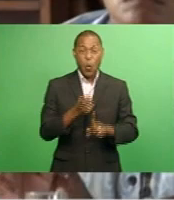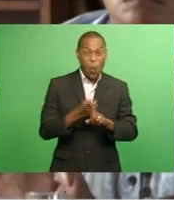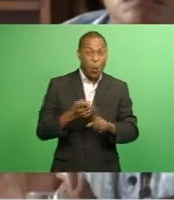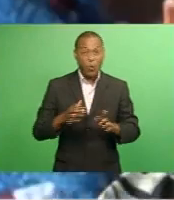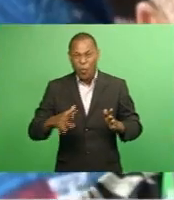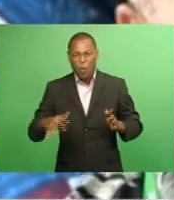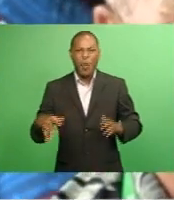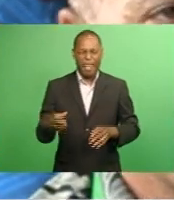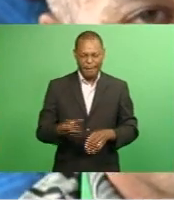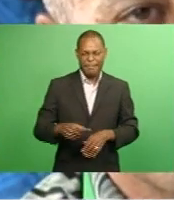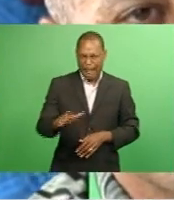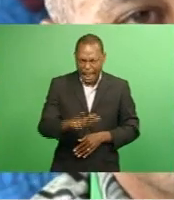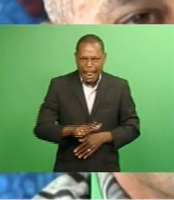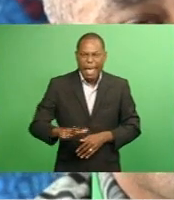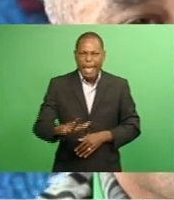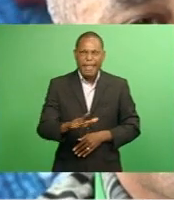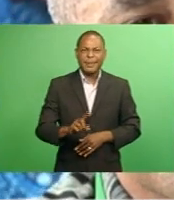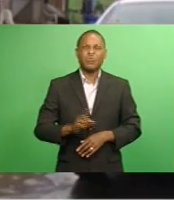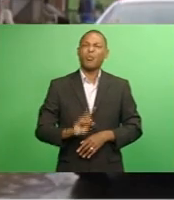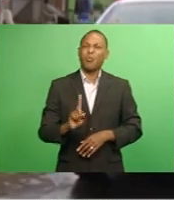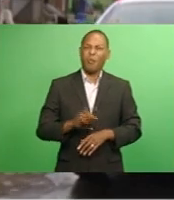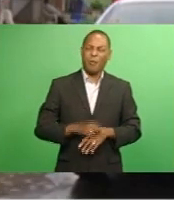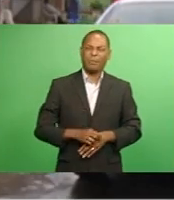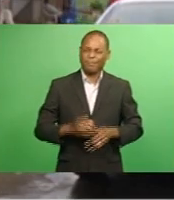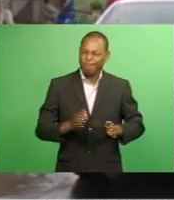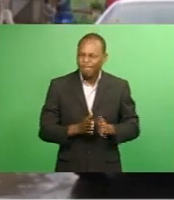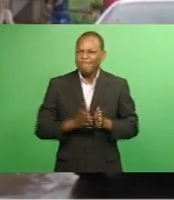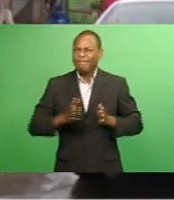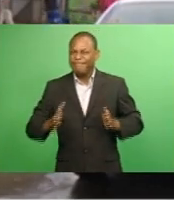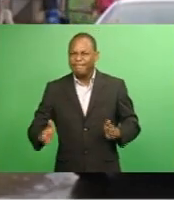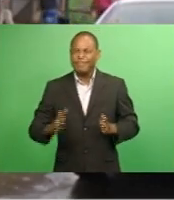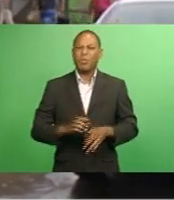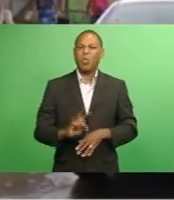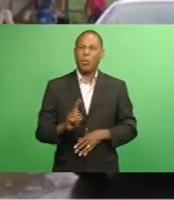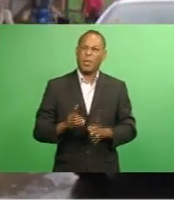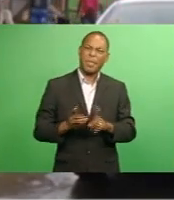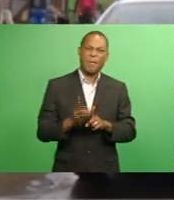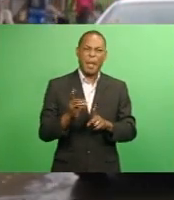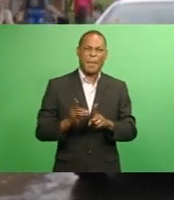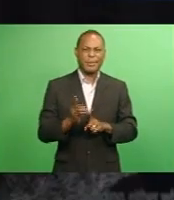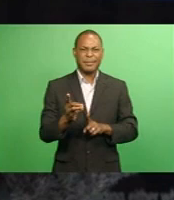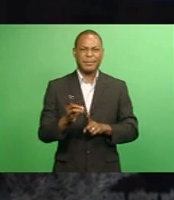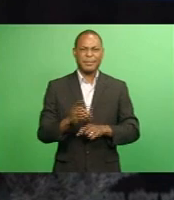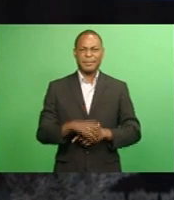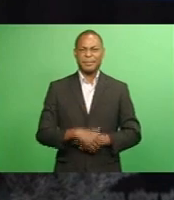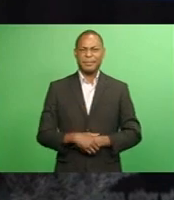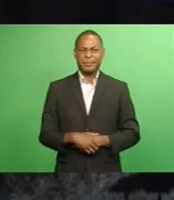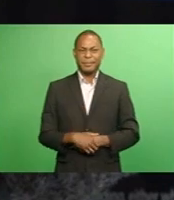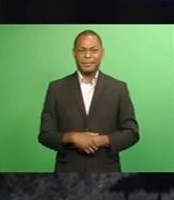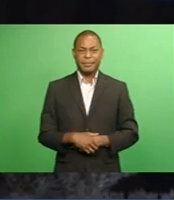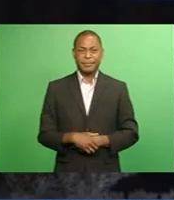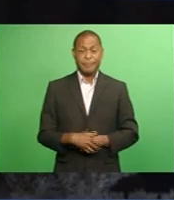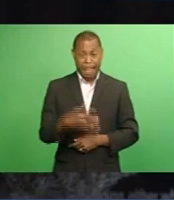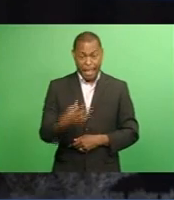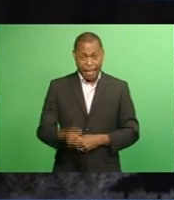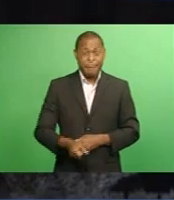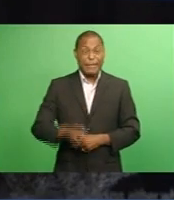available to allow extensions and development, and in a tax-free zone as well. There is a need for a